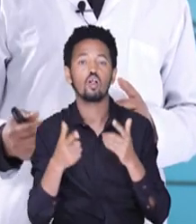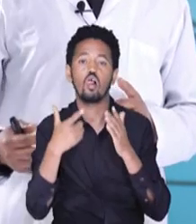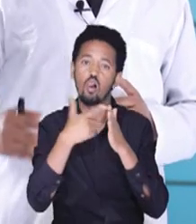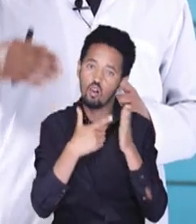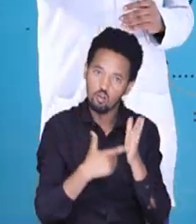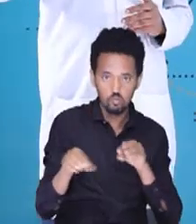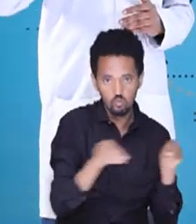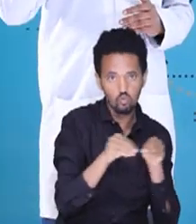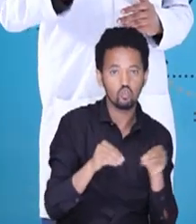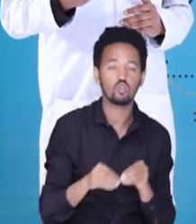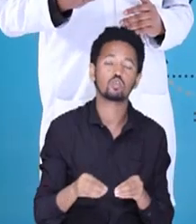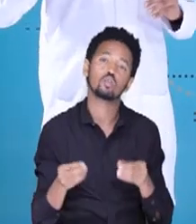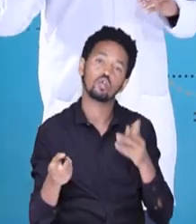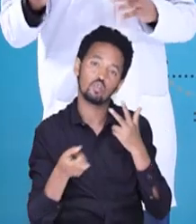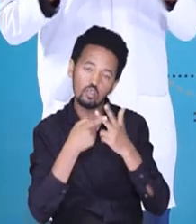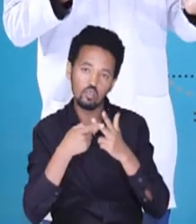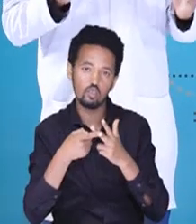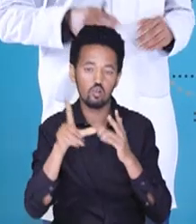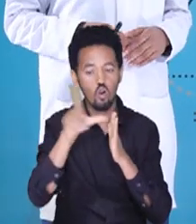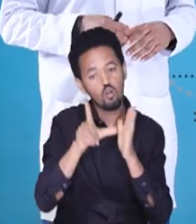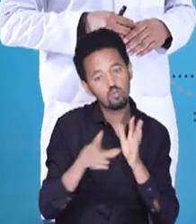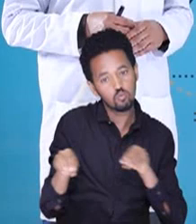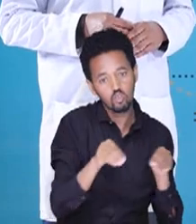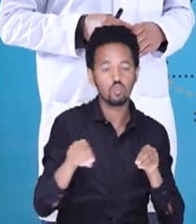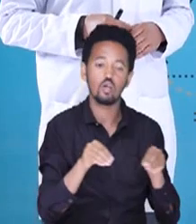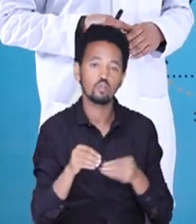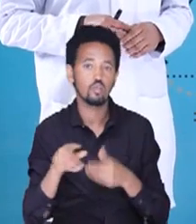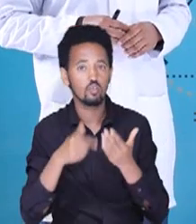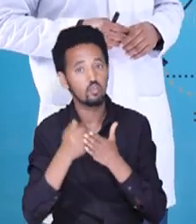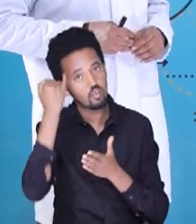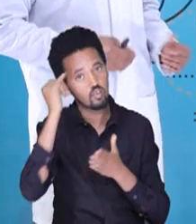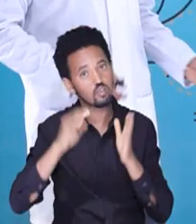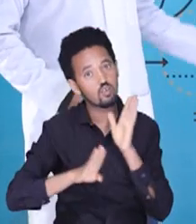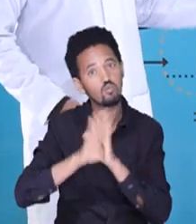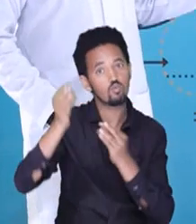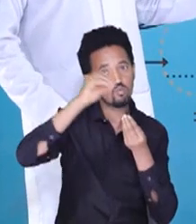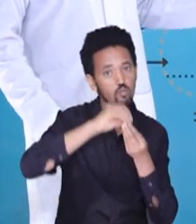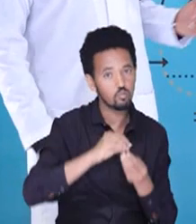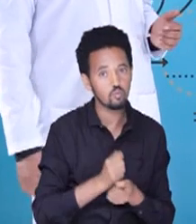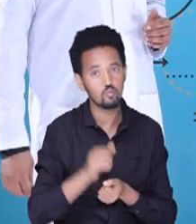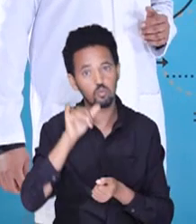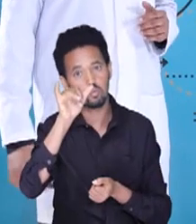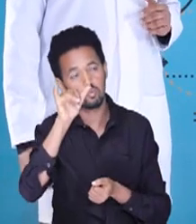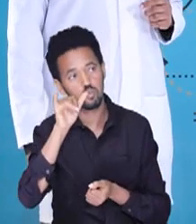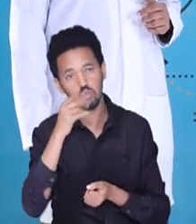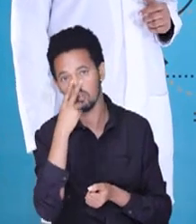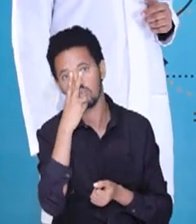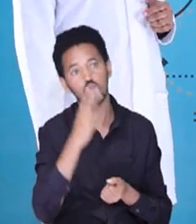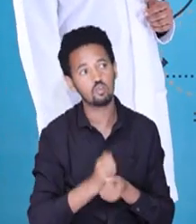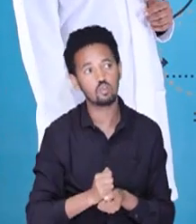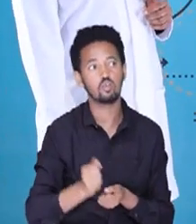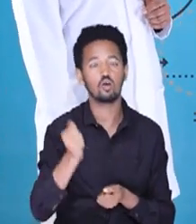third law of motion. The third law of motion was action and reaction. This idea was developed by Sir